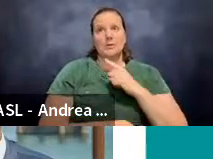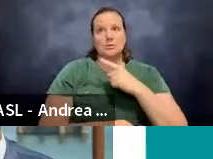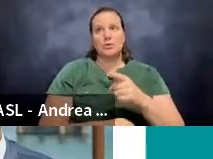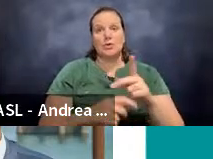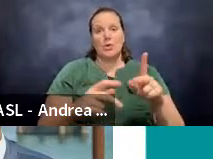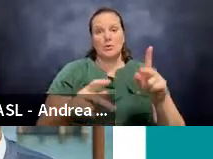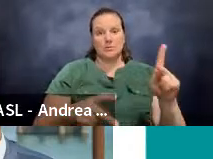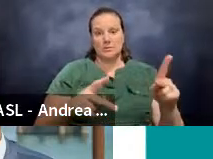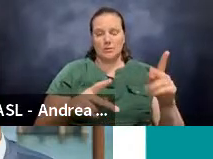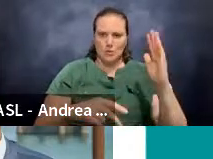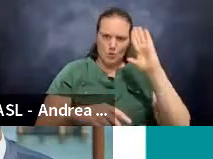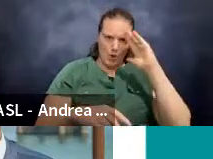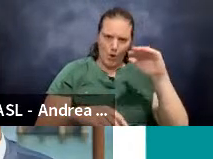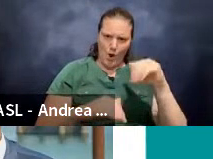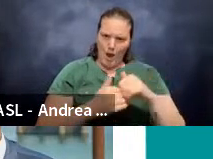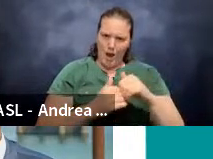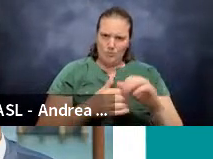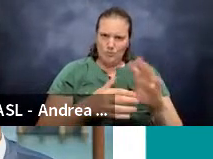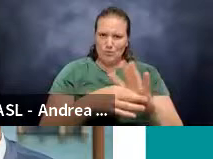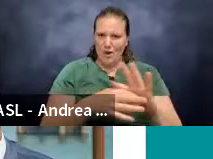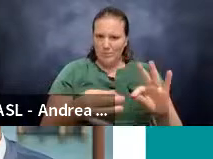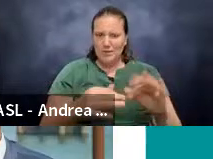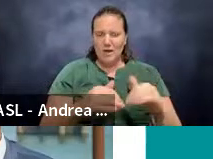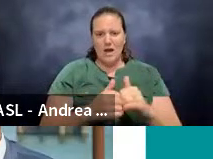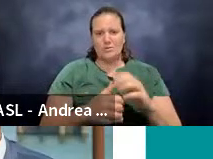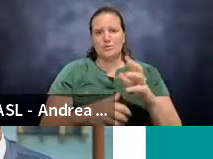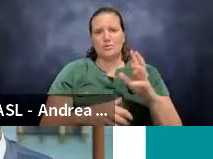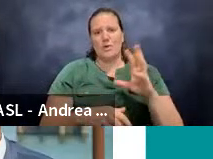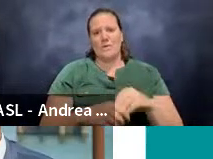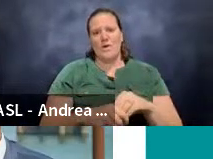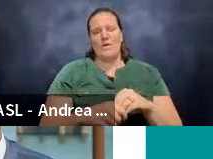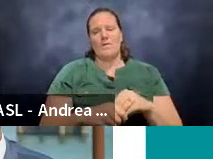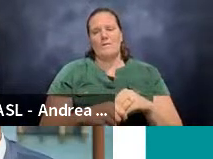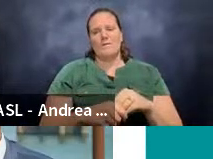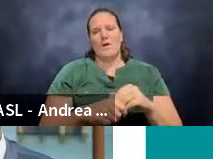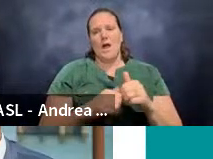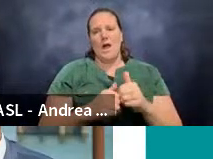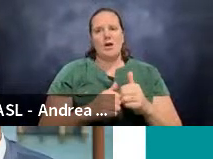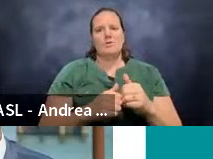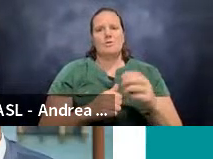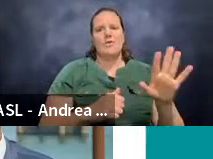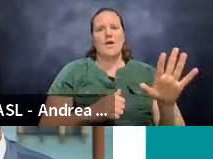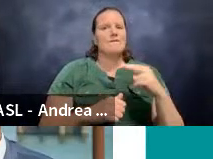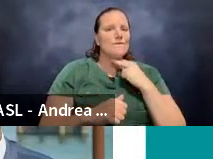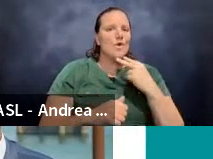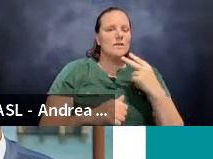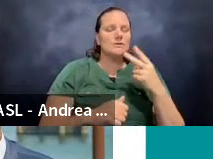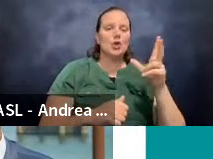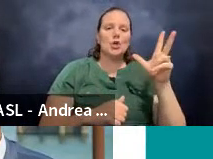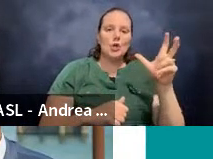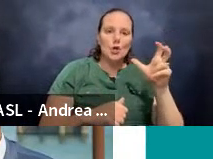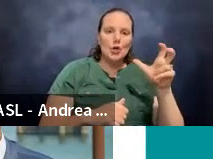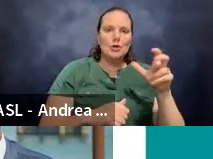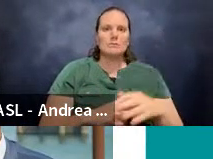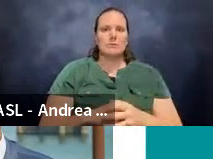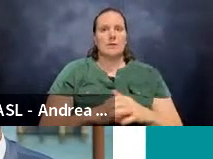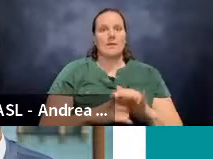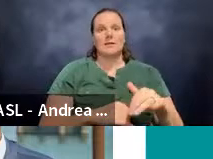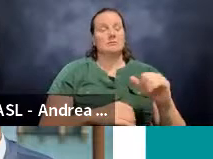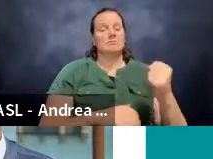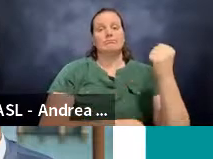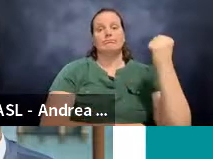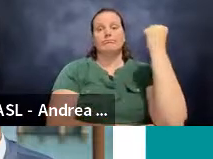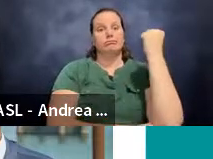know how to comment, how to be a part of this, and how to make their voice heard. So this is a huge